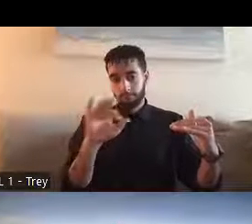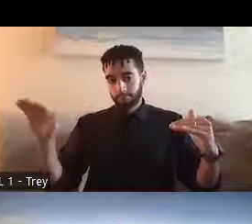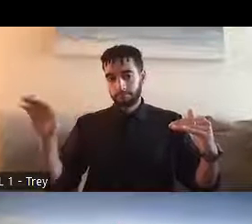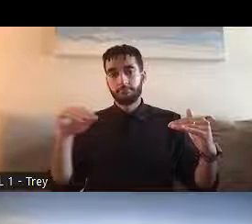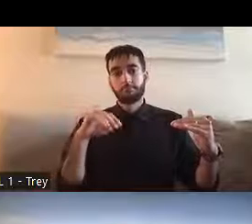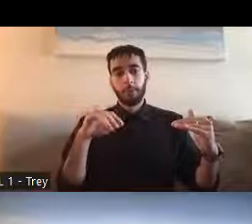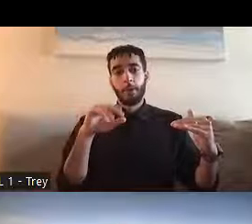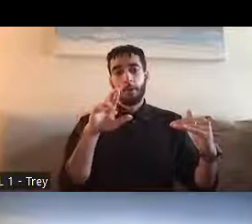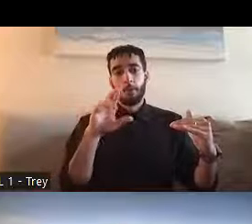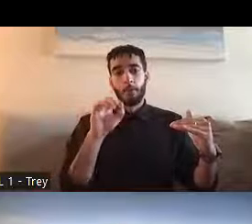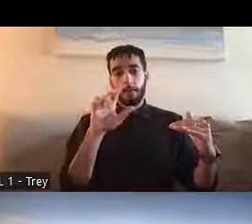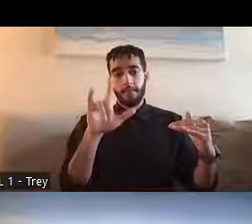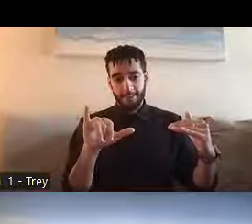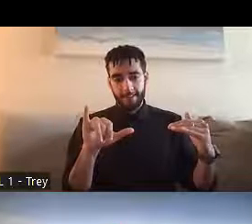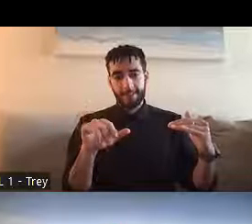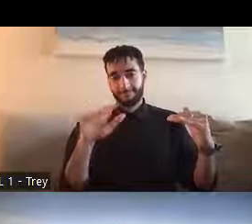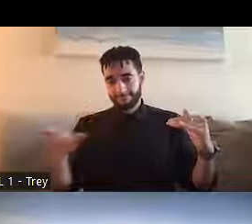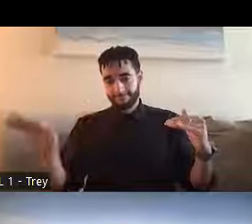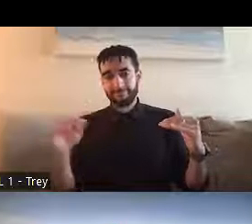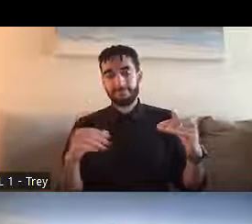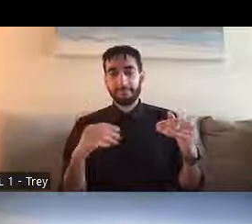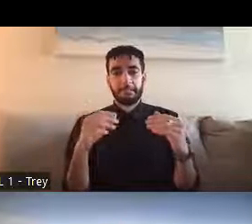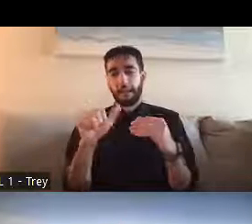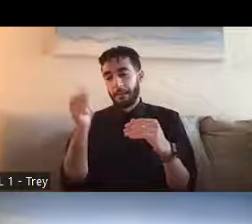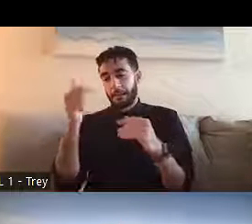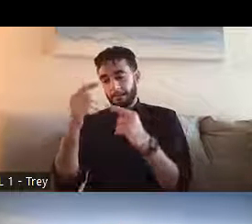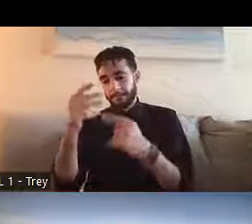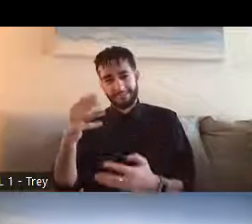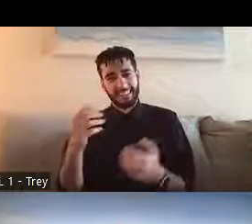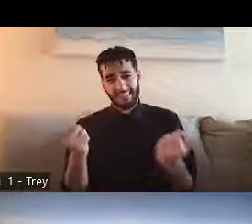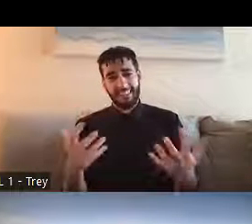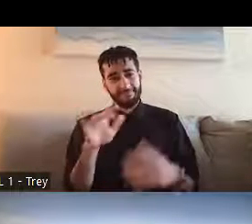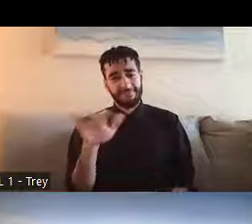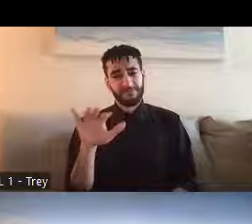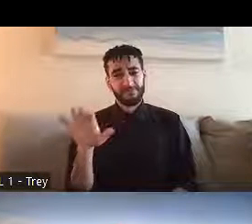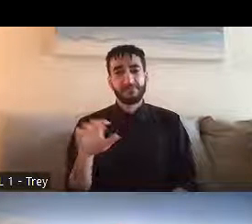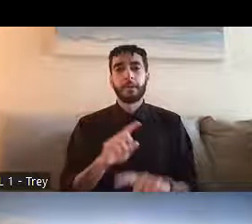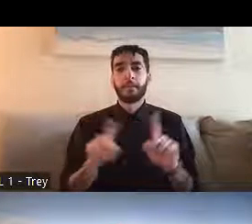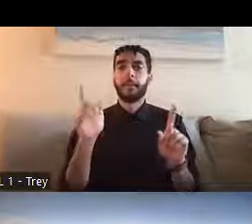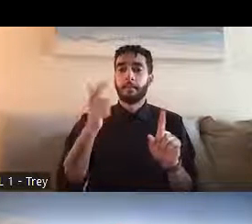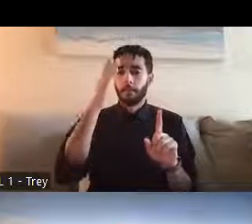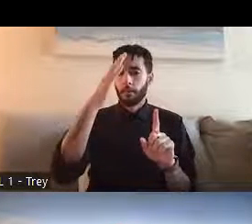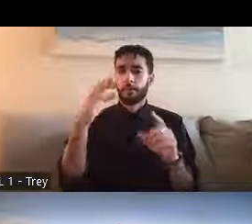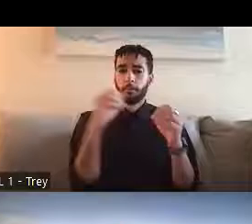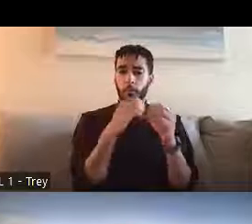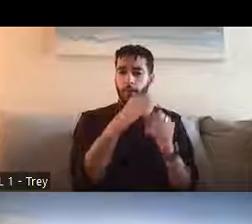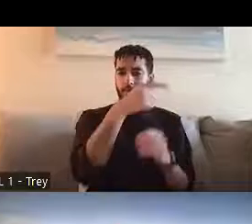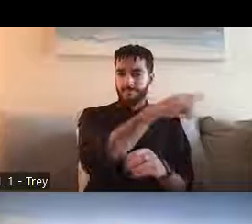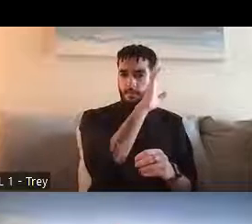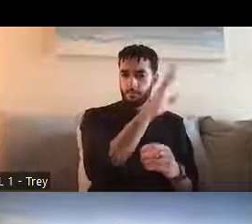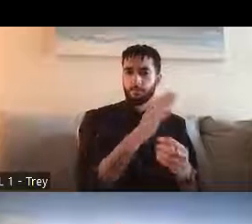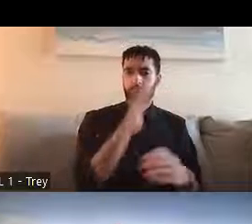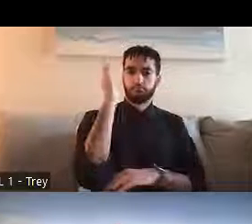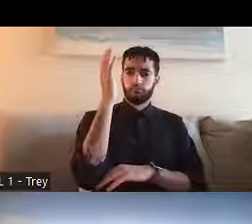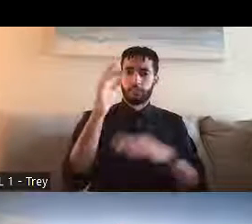Famula. So I think there's going to be a presentation a little bit later on by Kathy Kelly describing some of the work of the California Caregiver